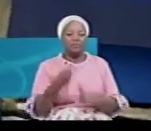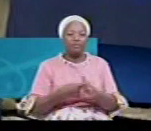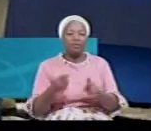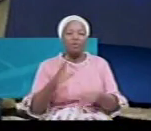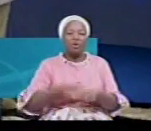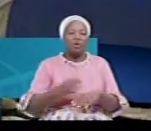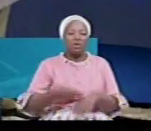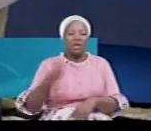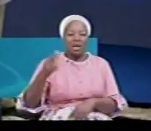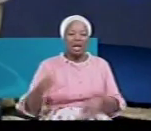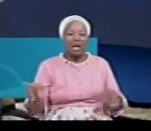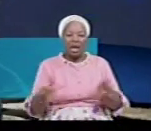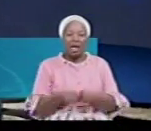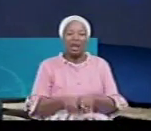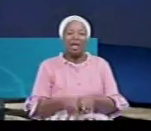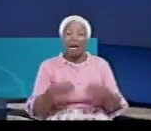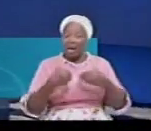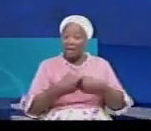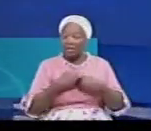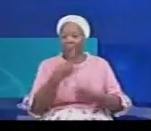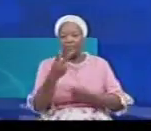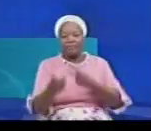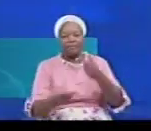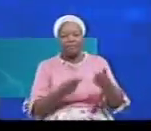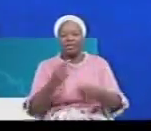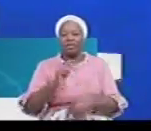has visited us.